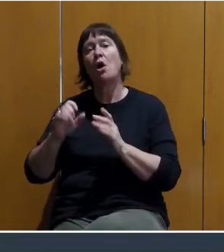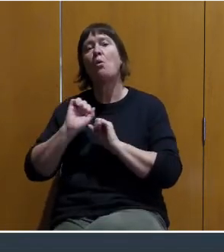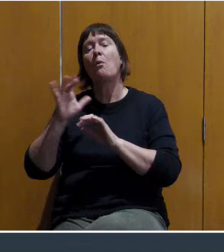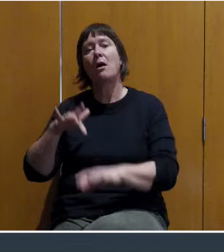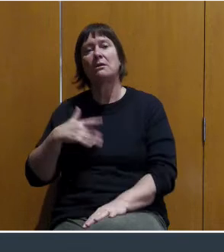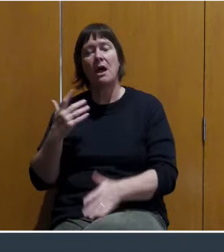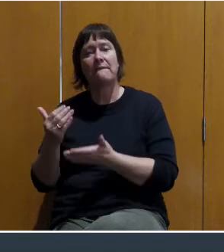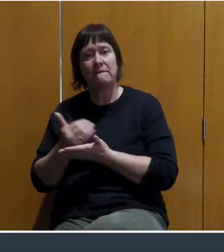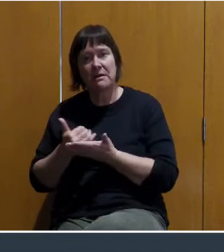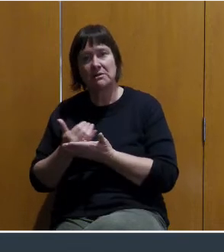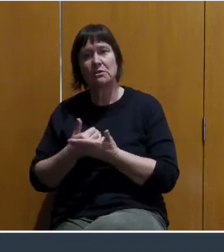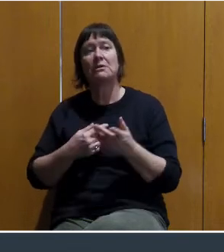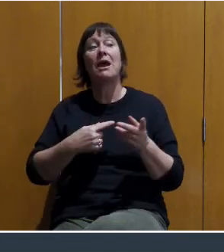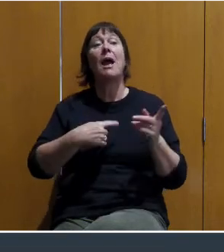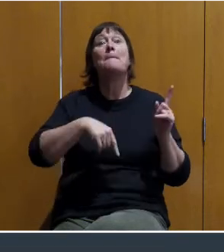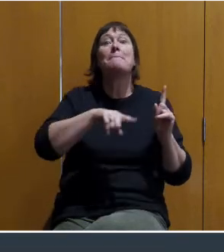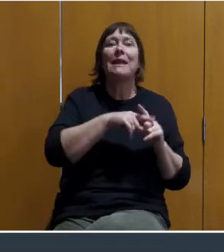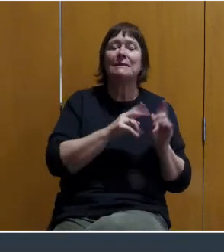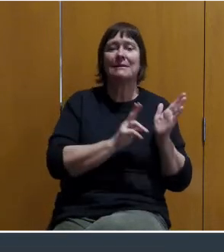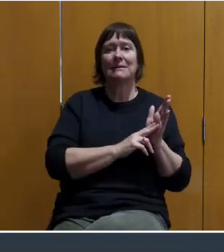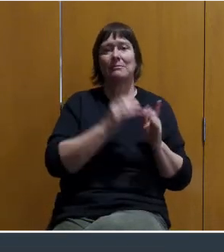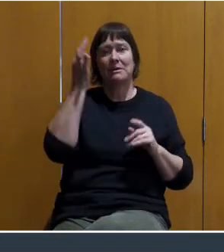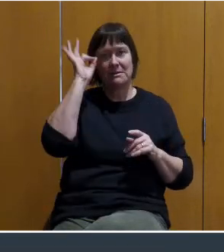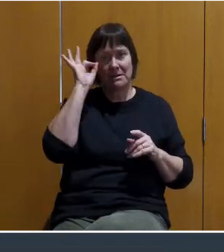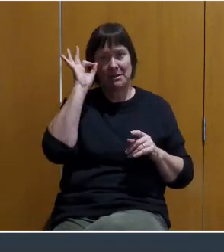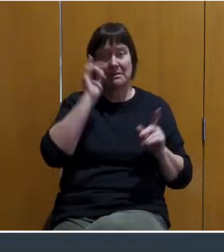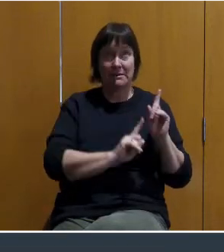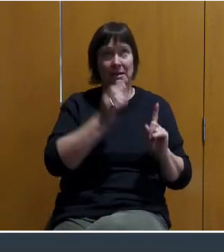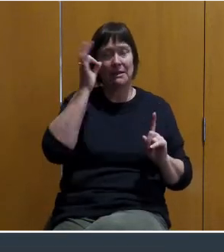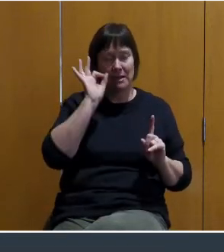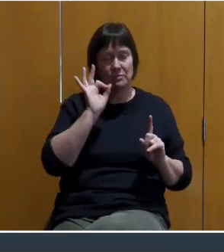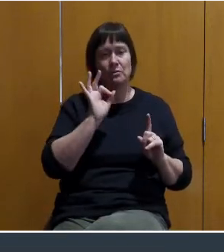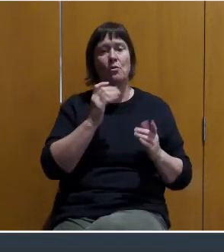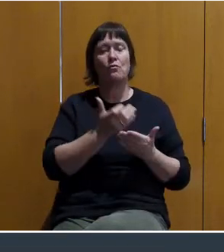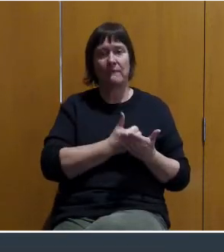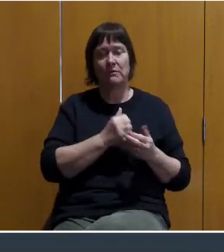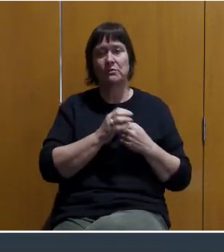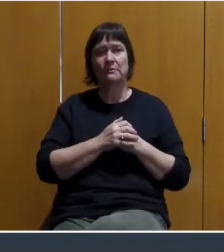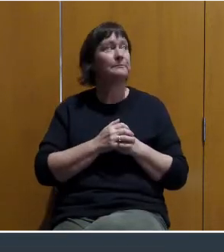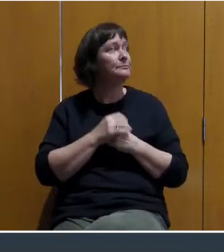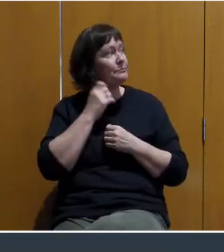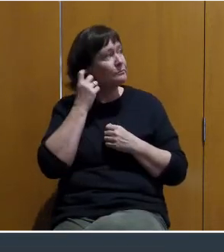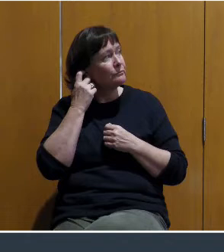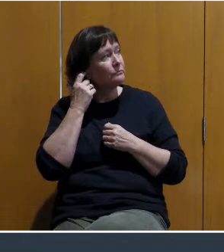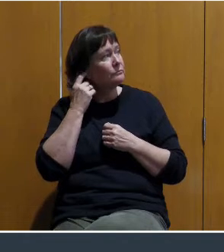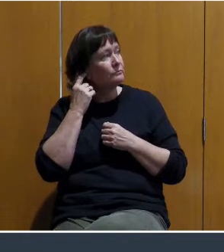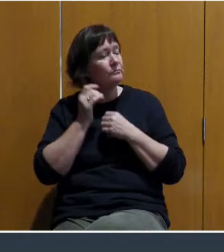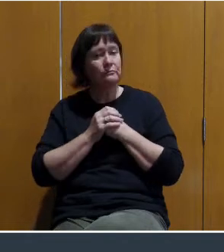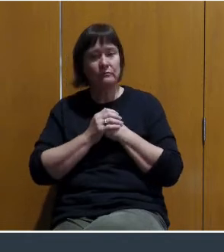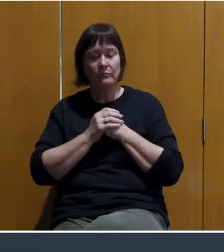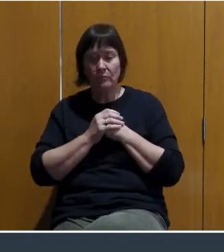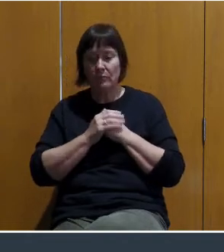and a Napier City Council wildlife refuge. So moving across to the West Shore Wildlife